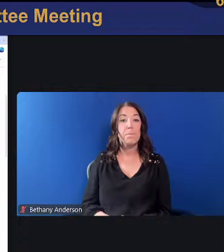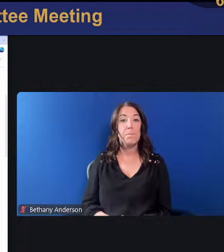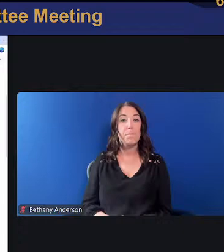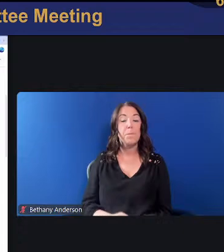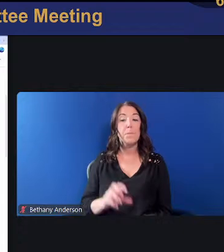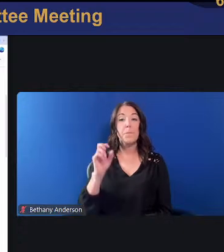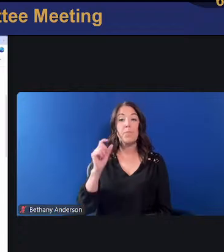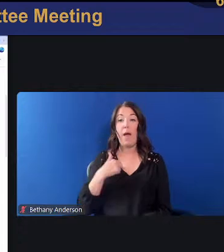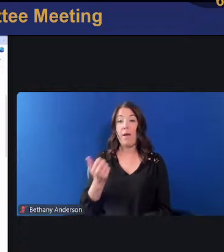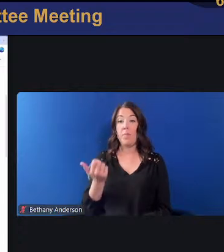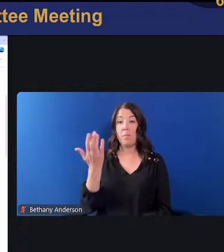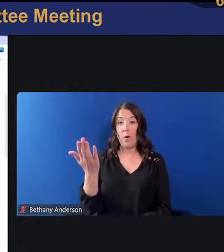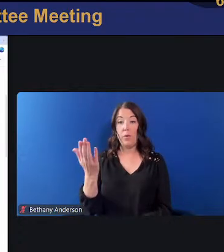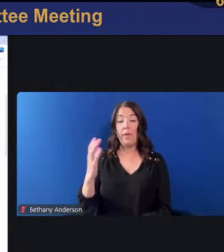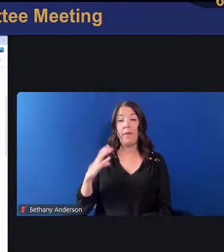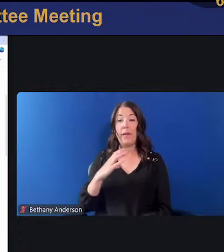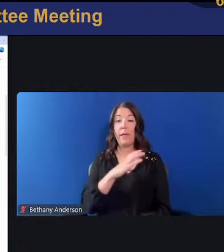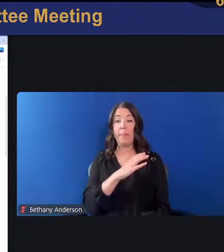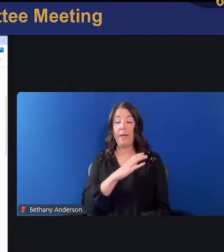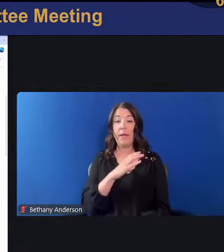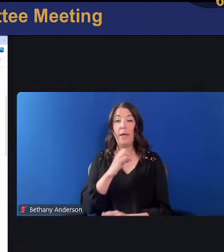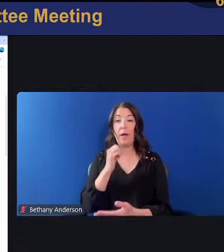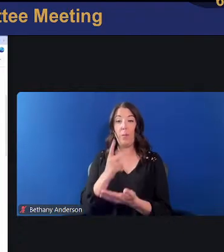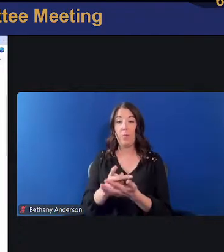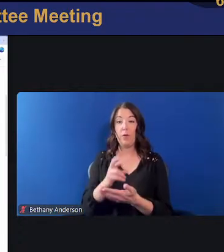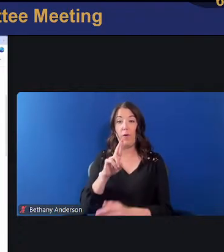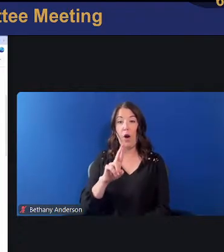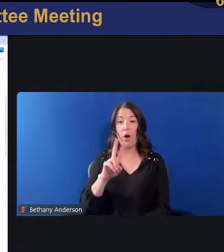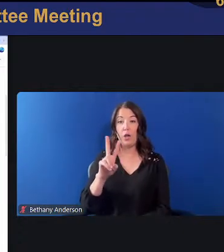I make the motion that the committee approve